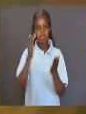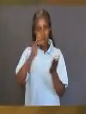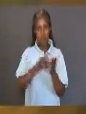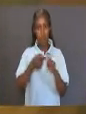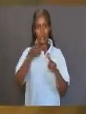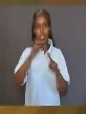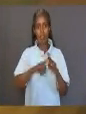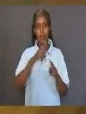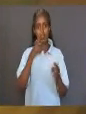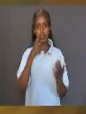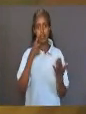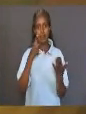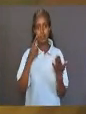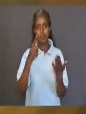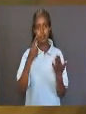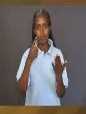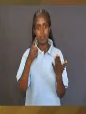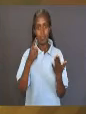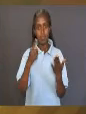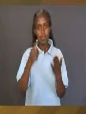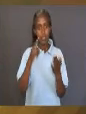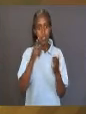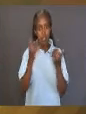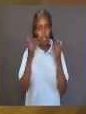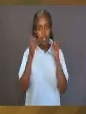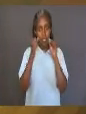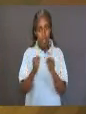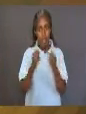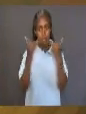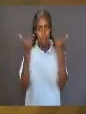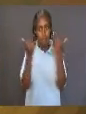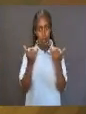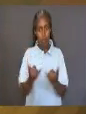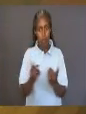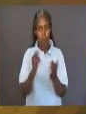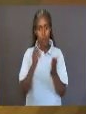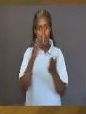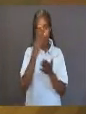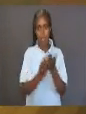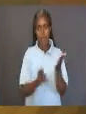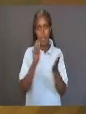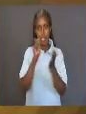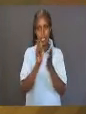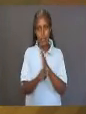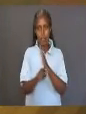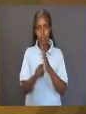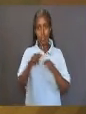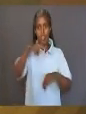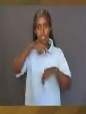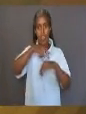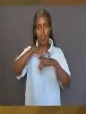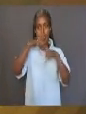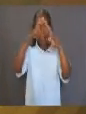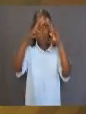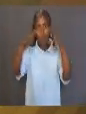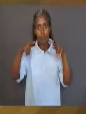Welcome back, everyone. Were you able to draw some examples of regular